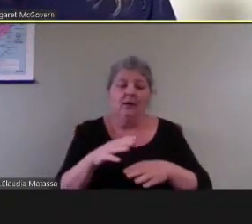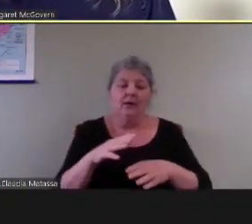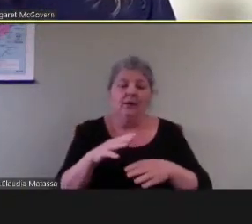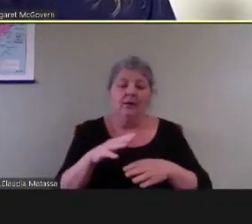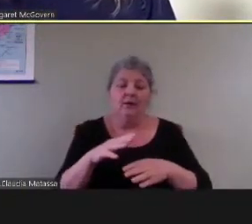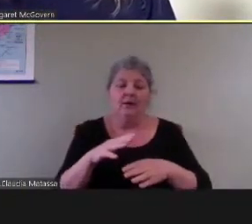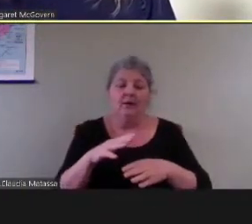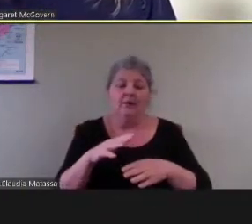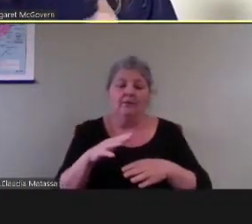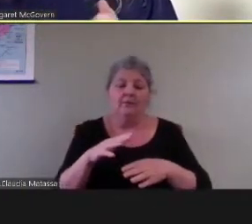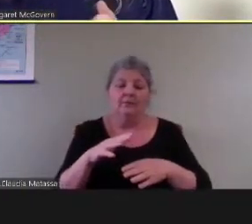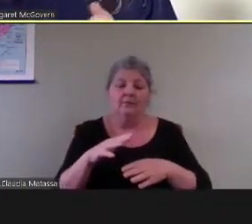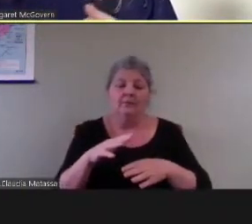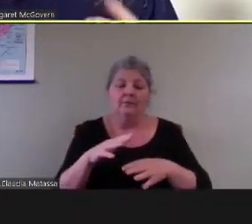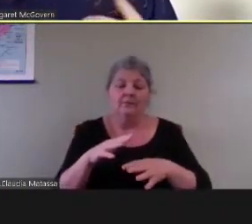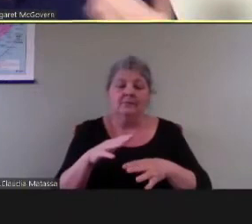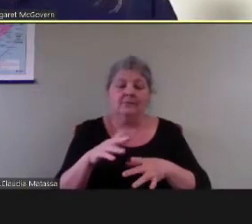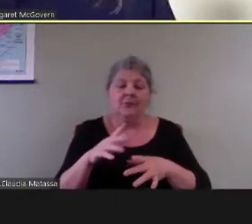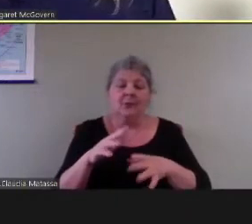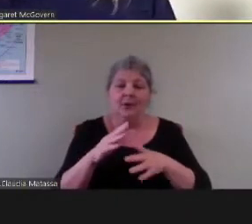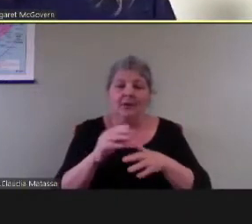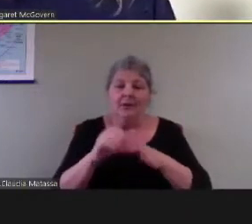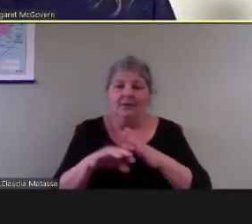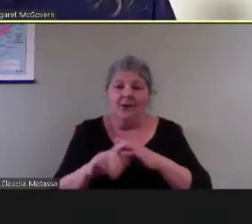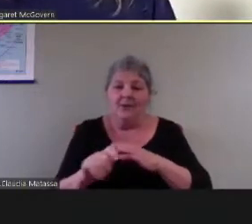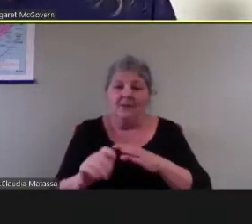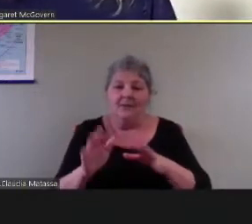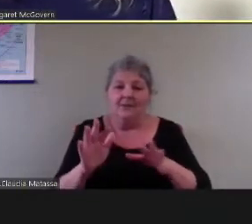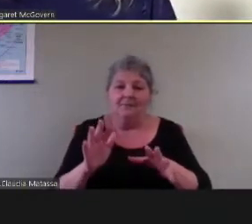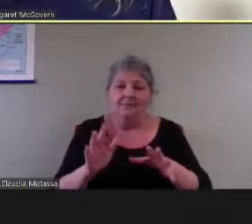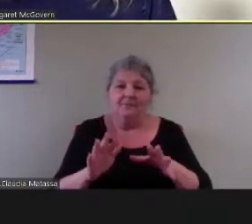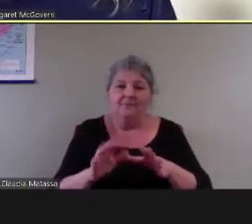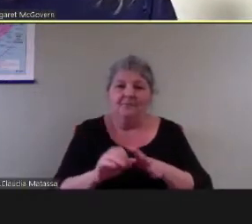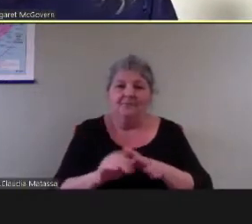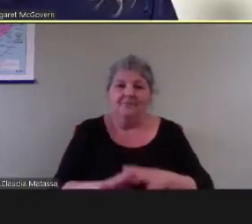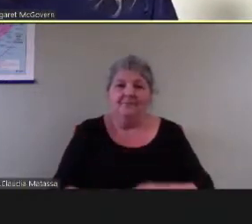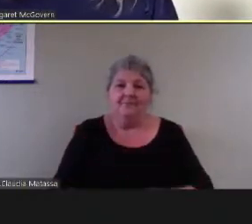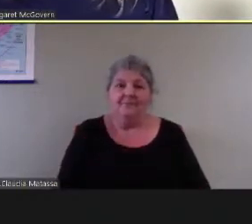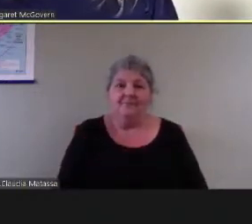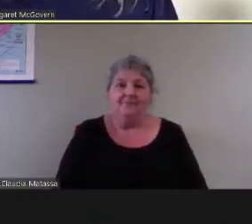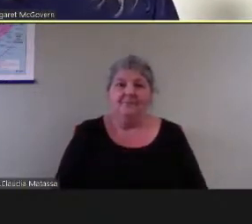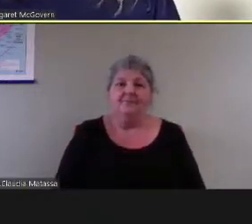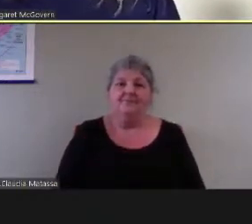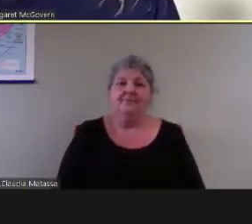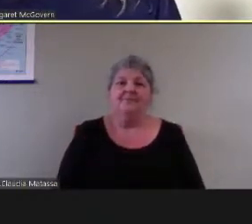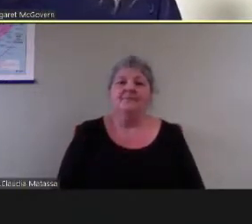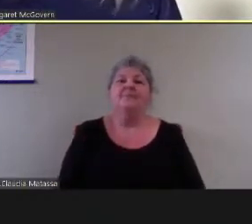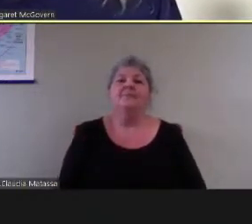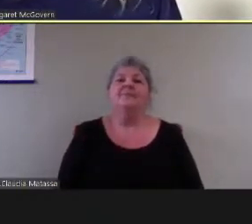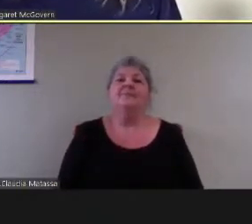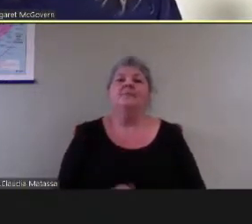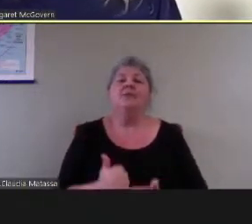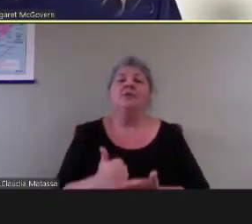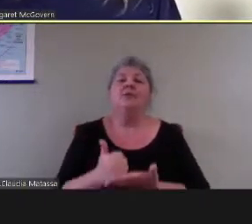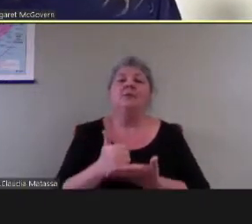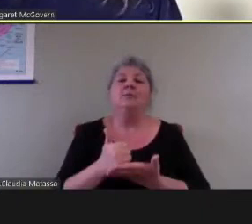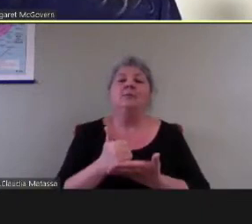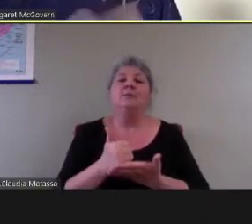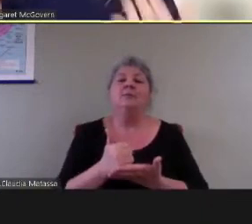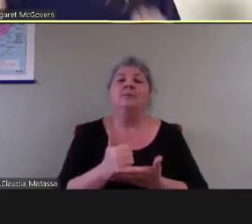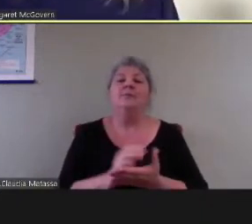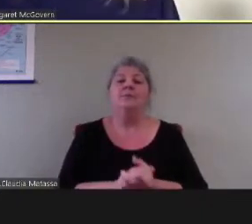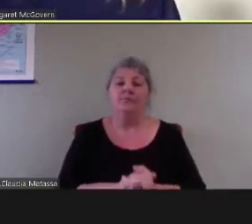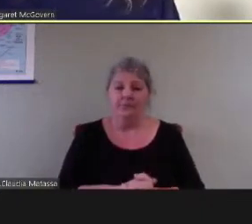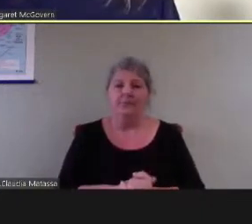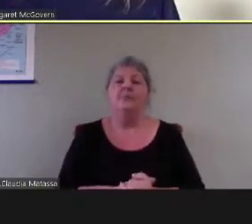do is to try and learn new strategies, try something different. And this is very difficult when